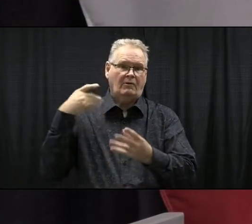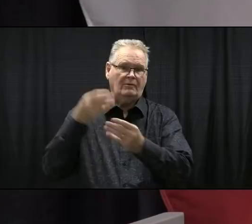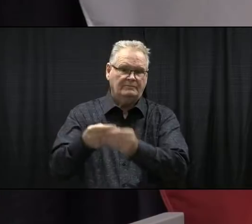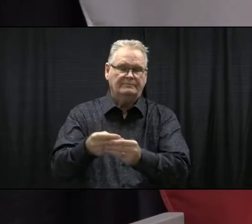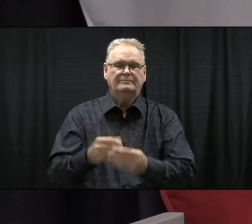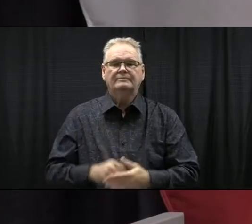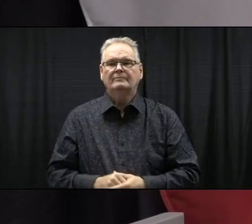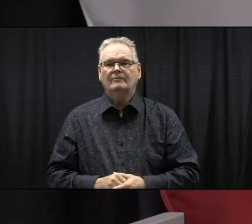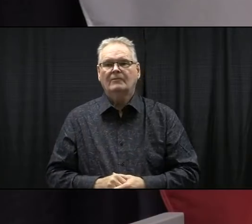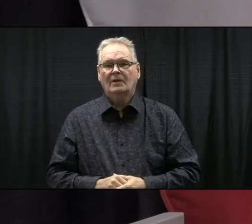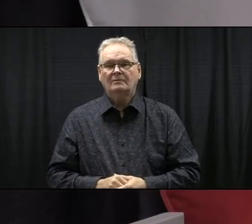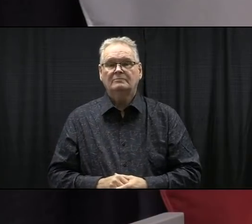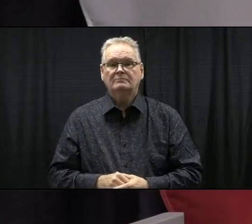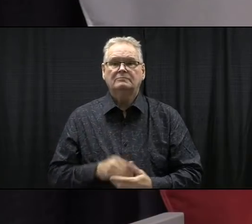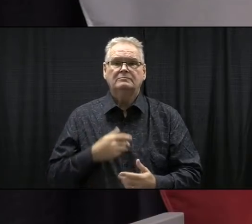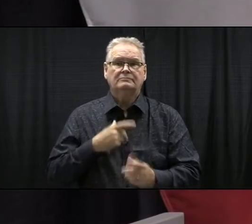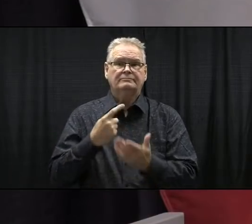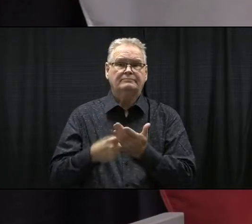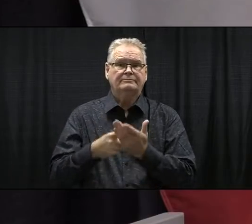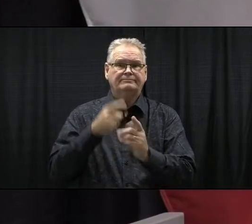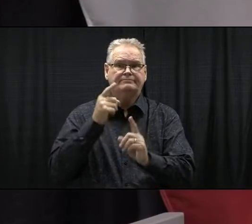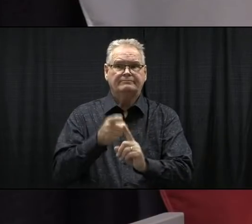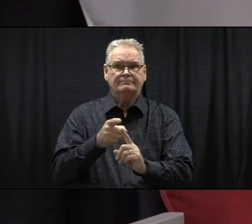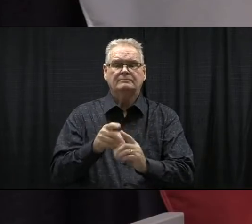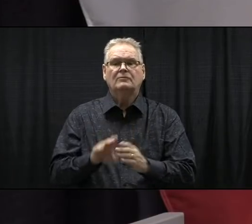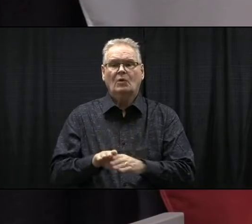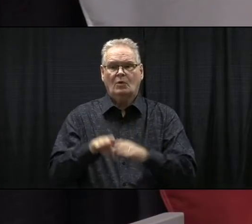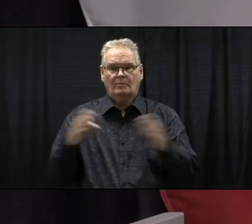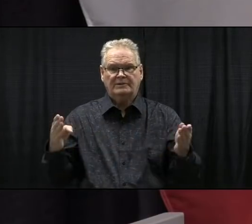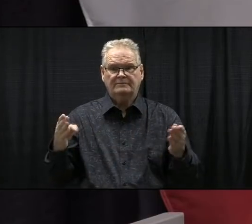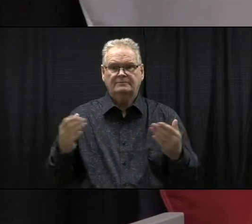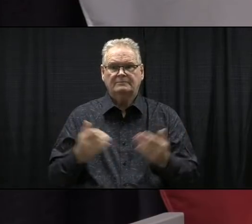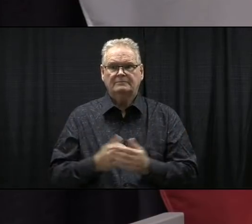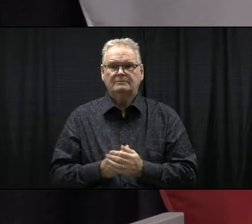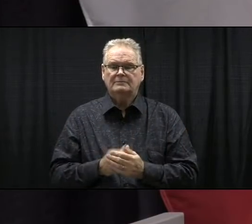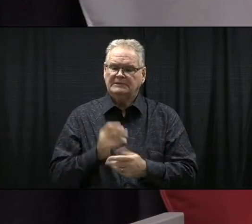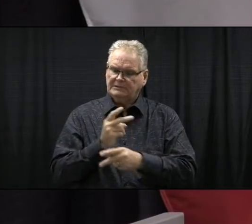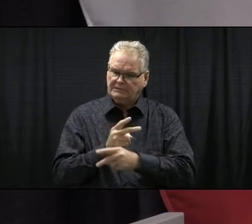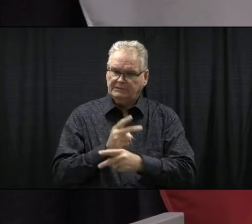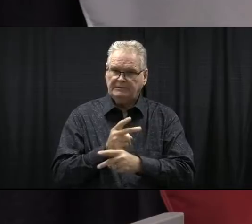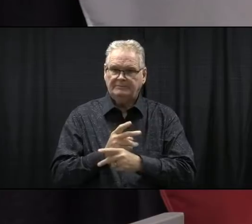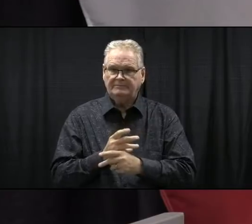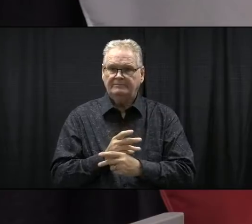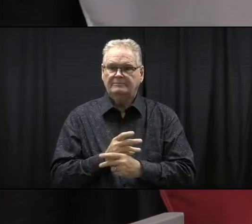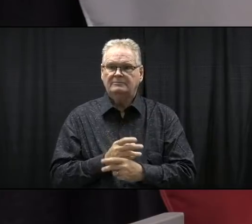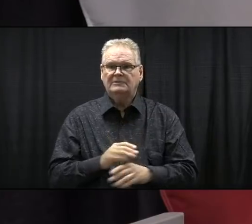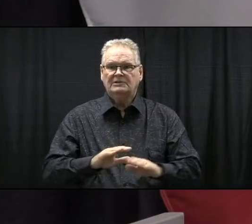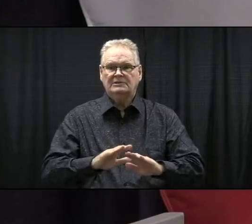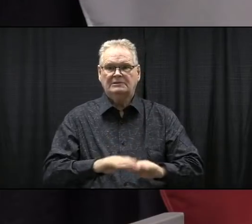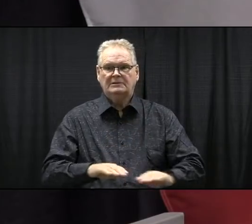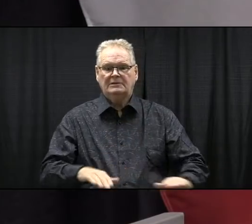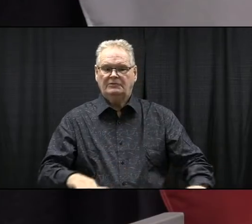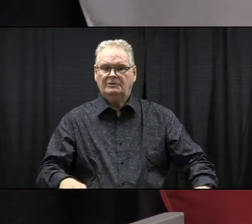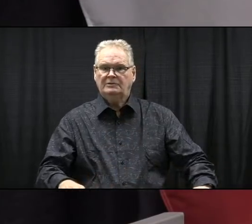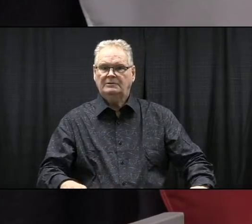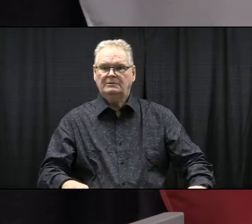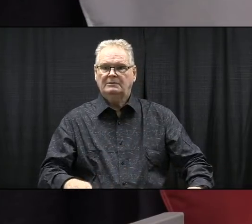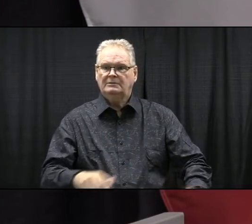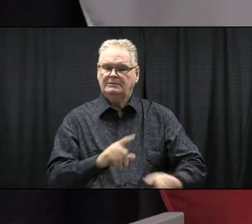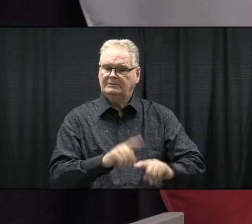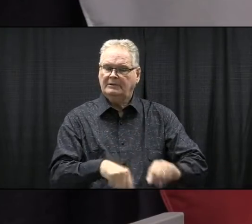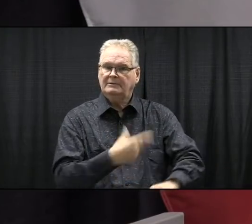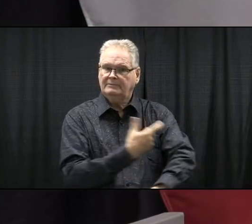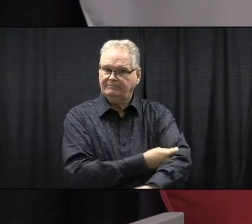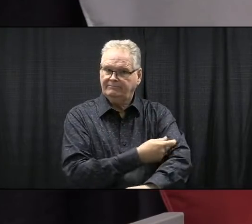additional precautions to reduce the risk of spread among children who cannot yet be vaccinated. Effective midnight tonight, we will be making changes